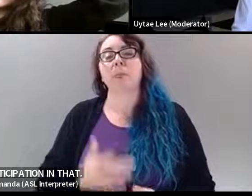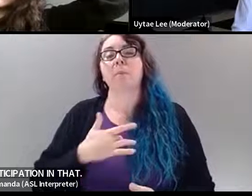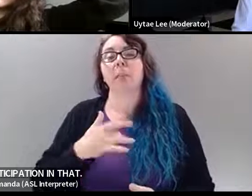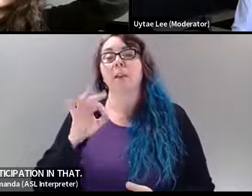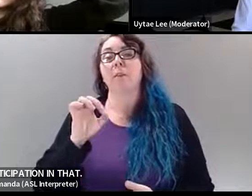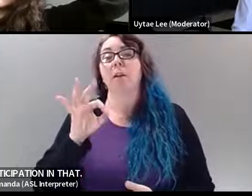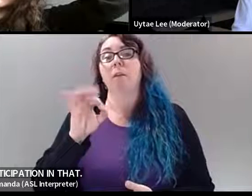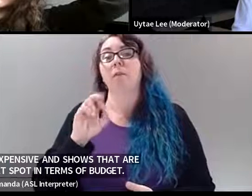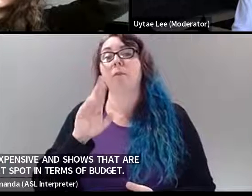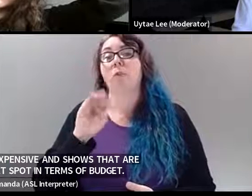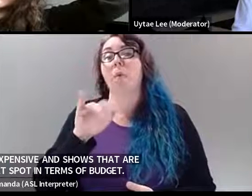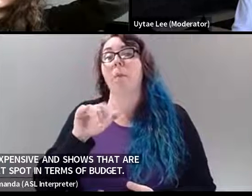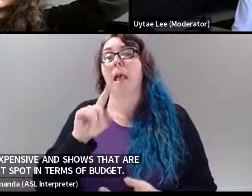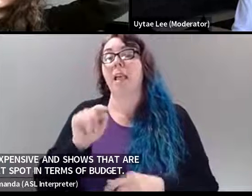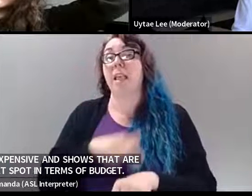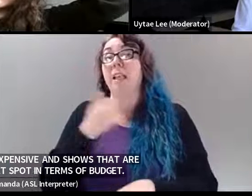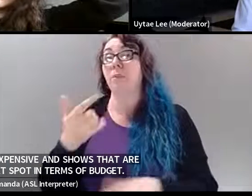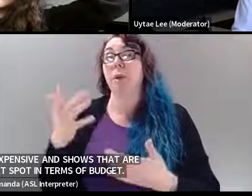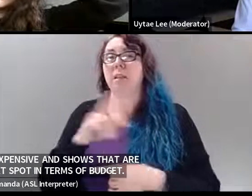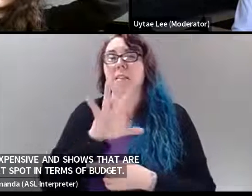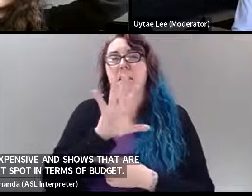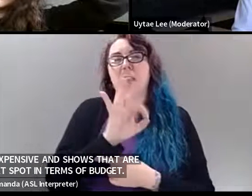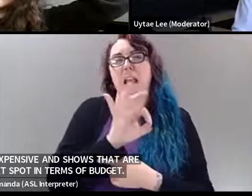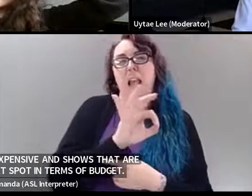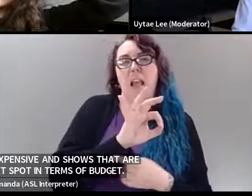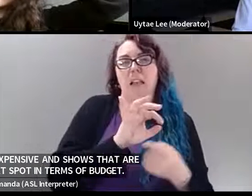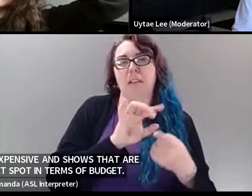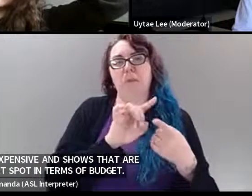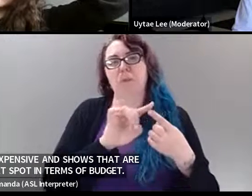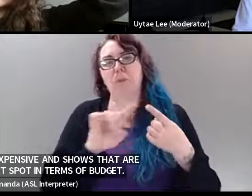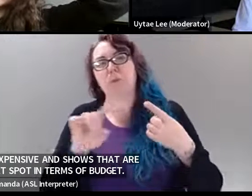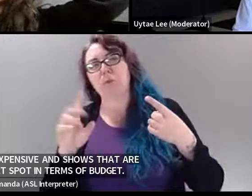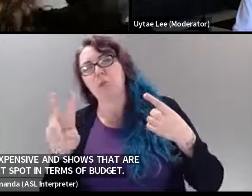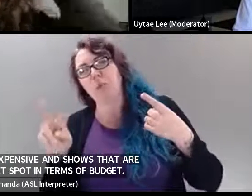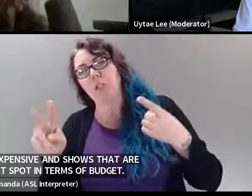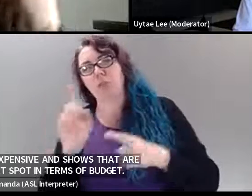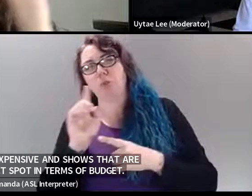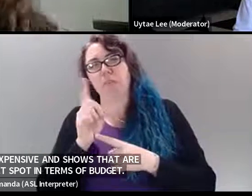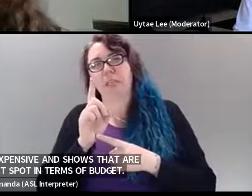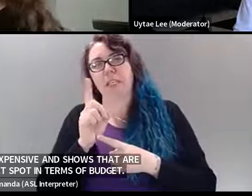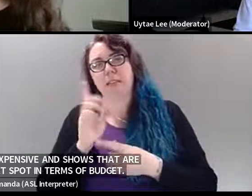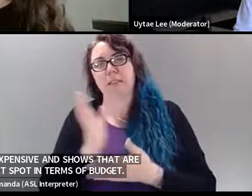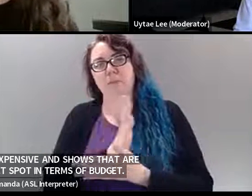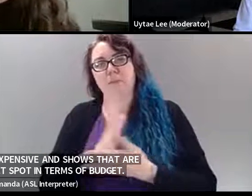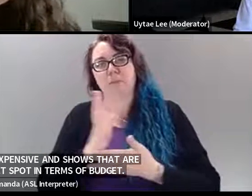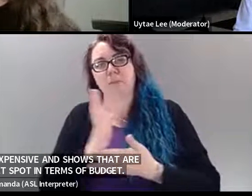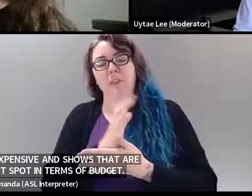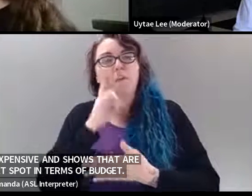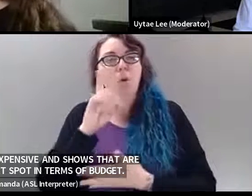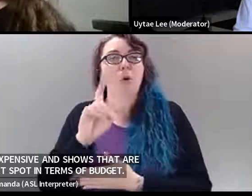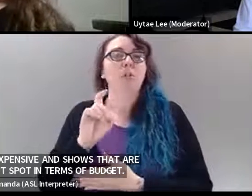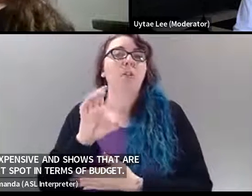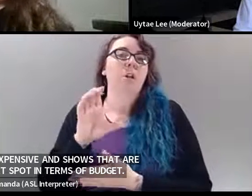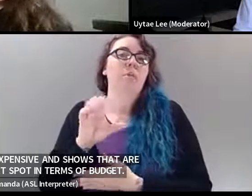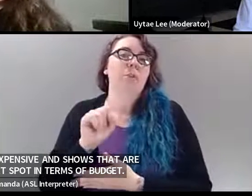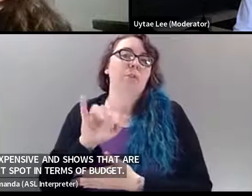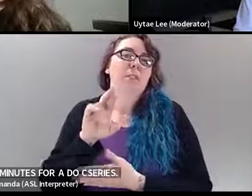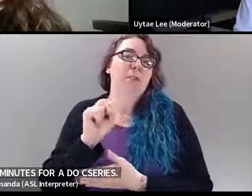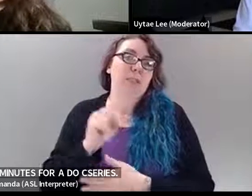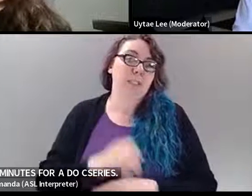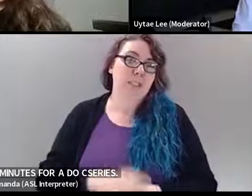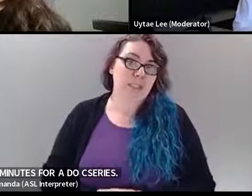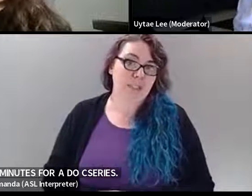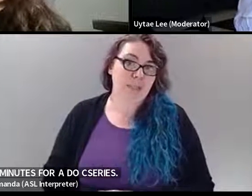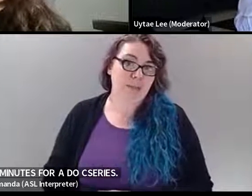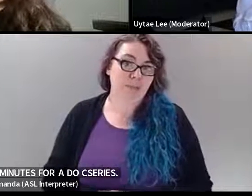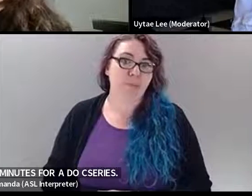22 minutes for doc series. And I didn't say earlier that we accept pitches for feature-length documentaries